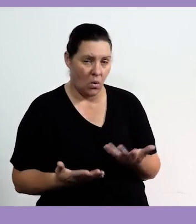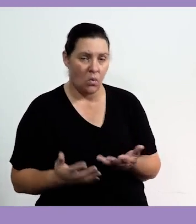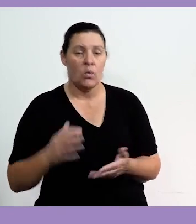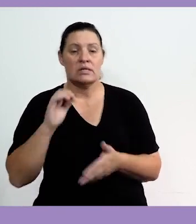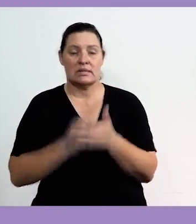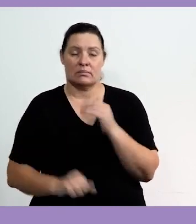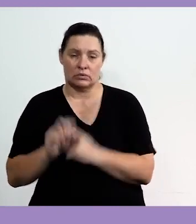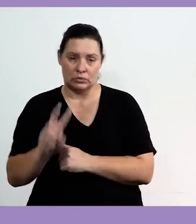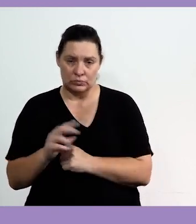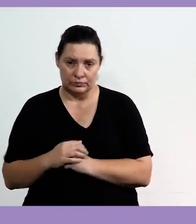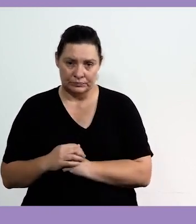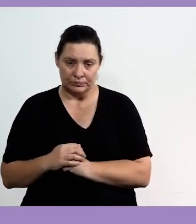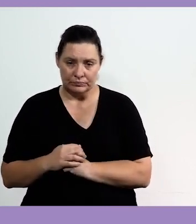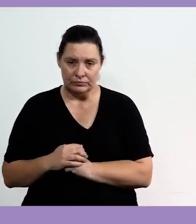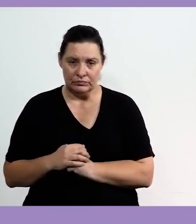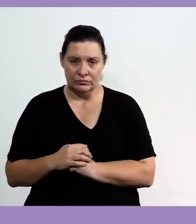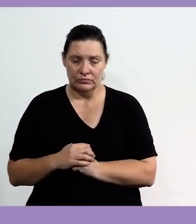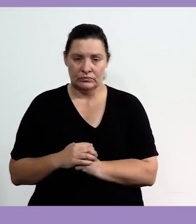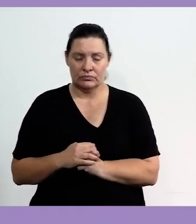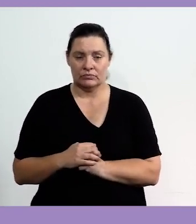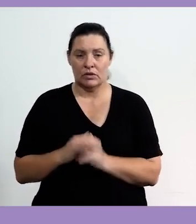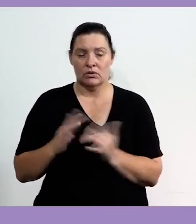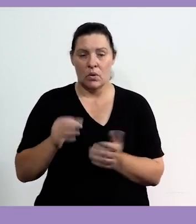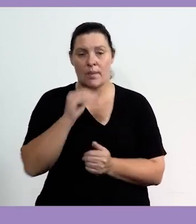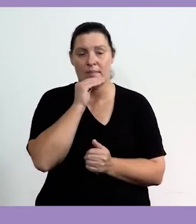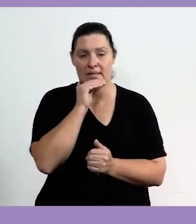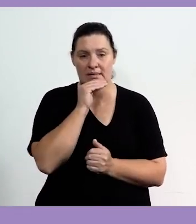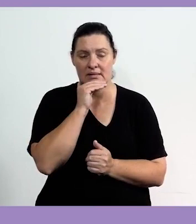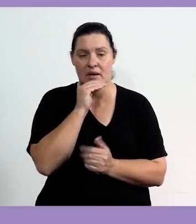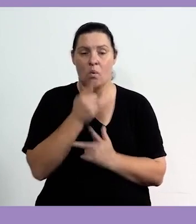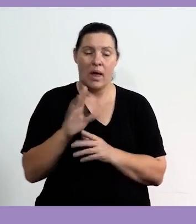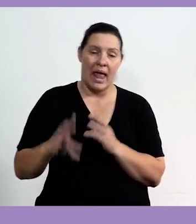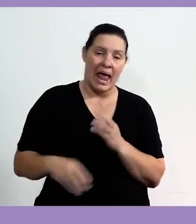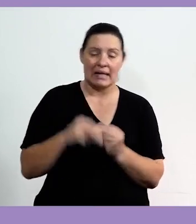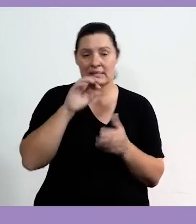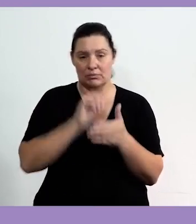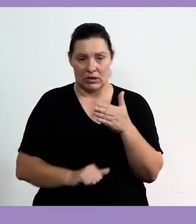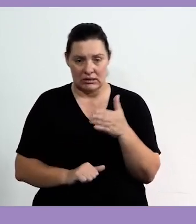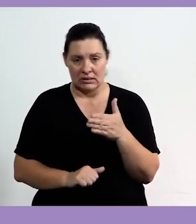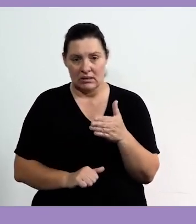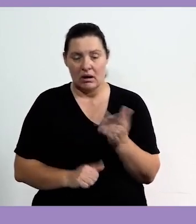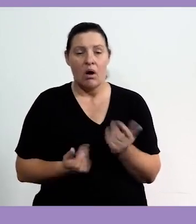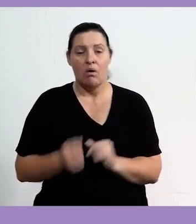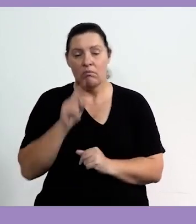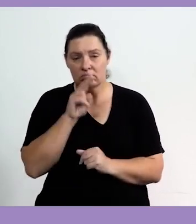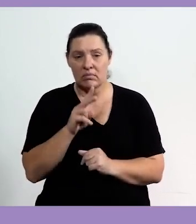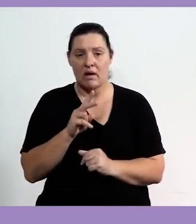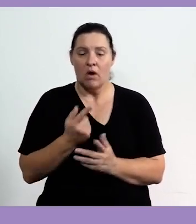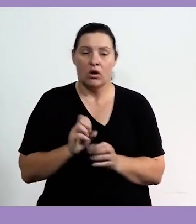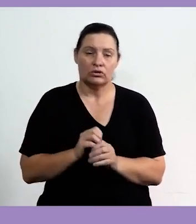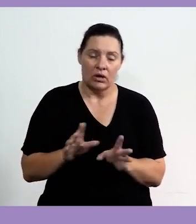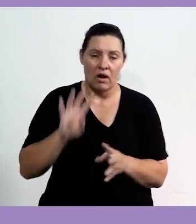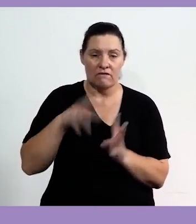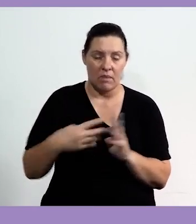to 4 from 6? That is a minus 2. So it means that what we are adding or subtracting here to